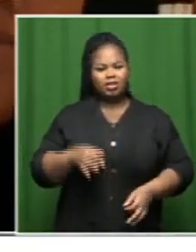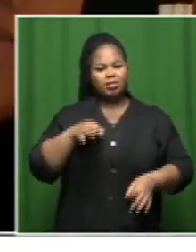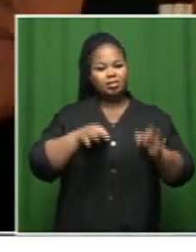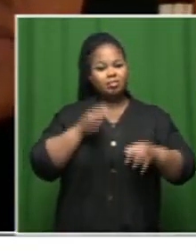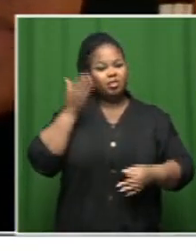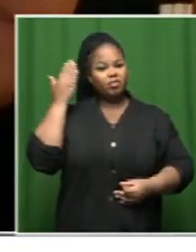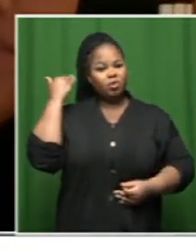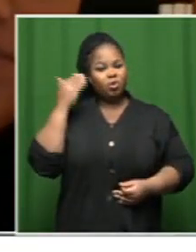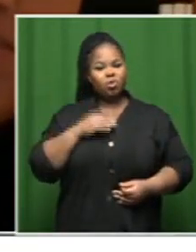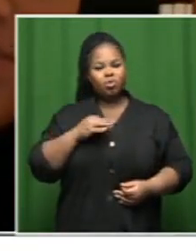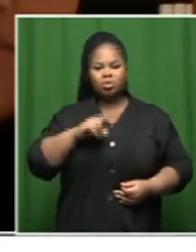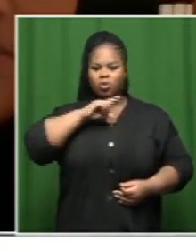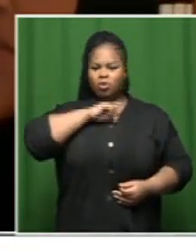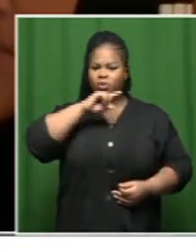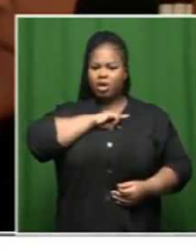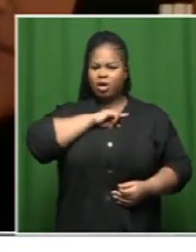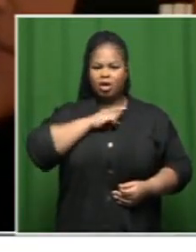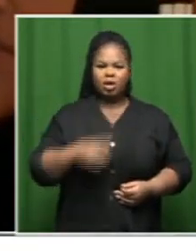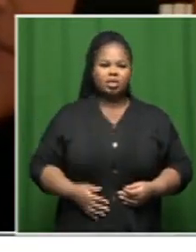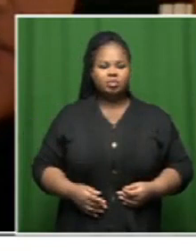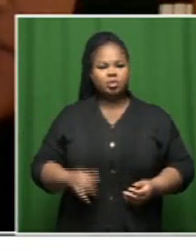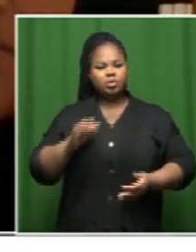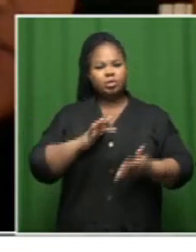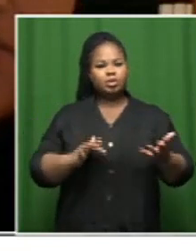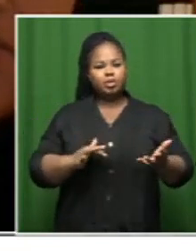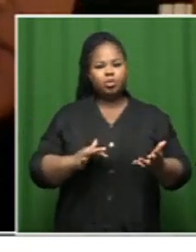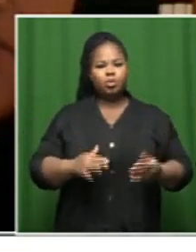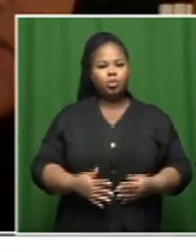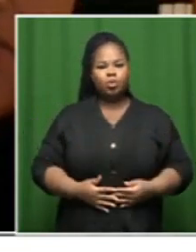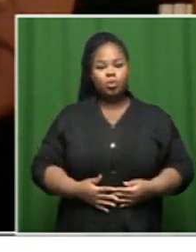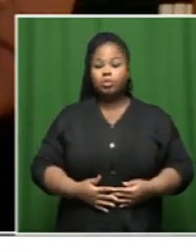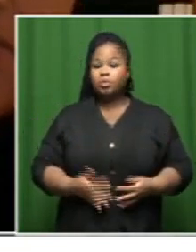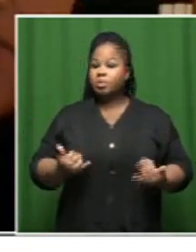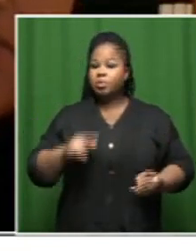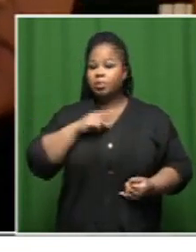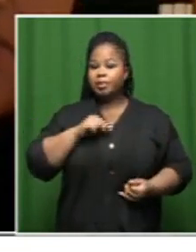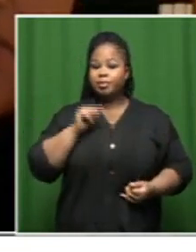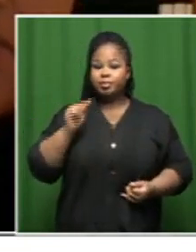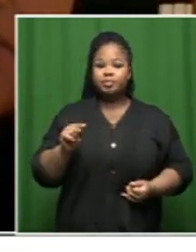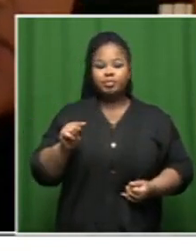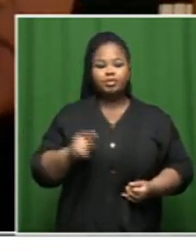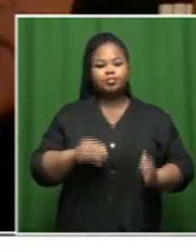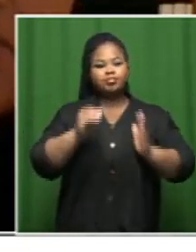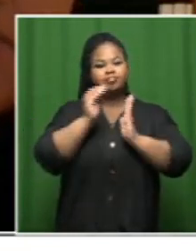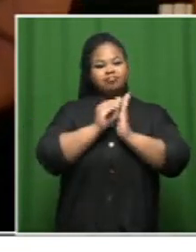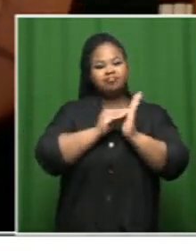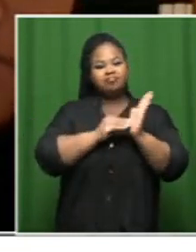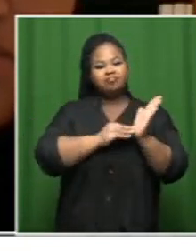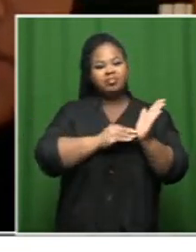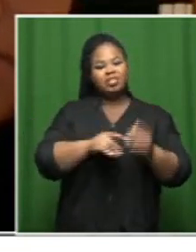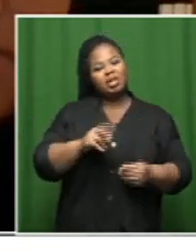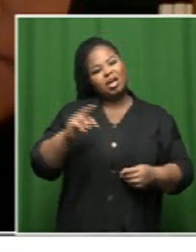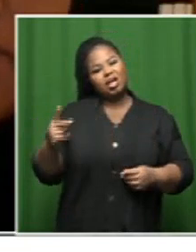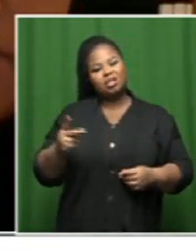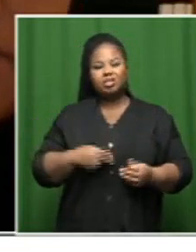10 and why perhaps that is a story that hasn't been as well told, as well documented as the